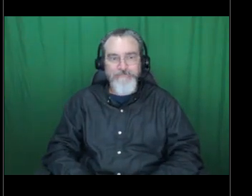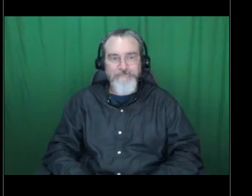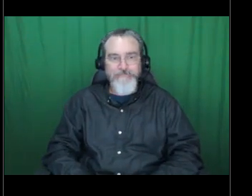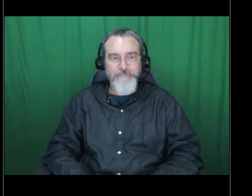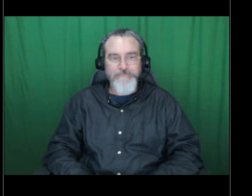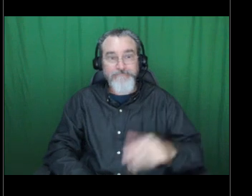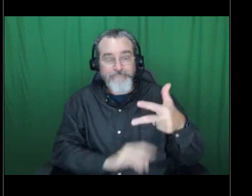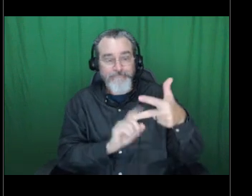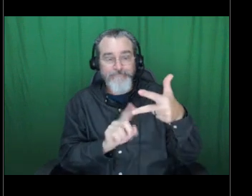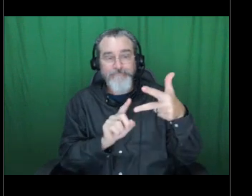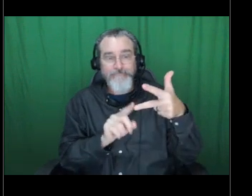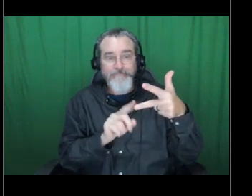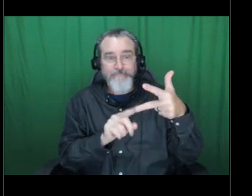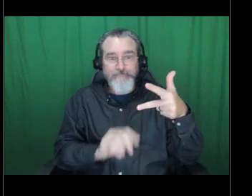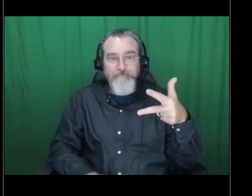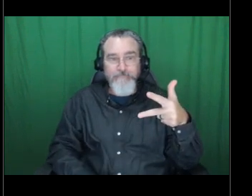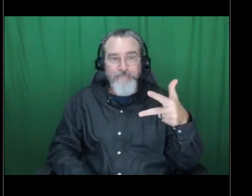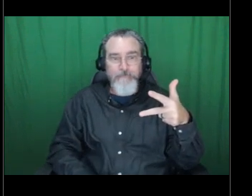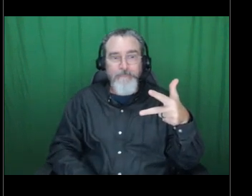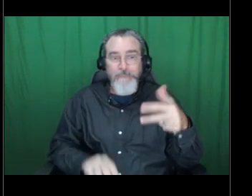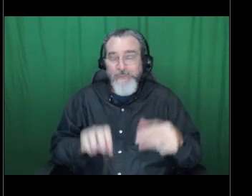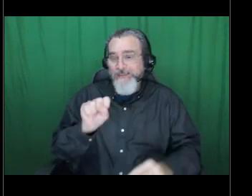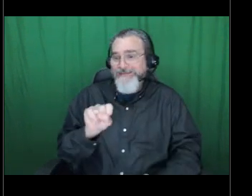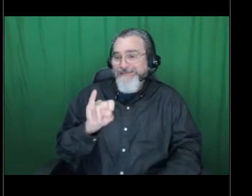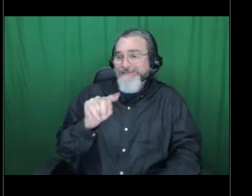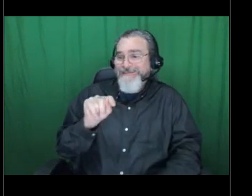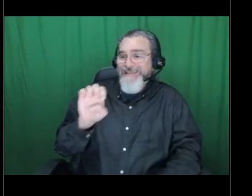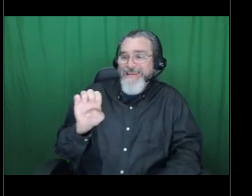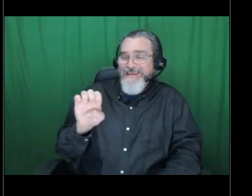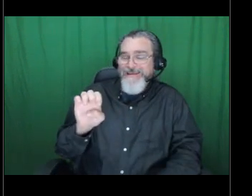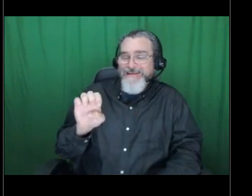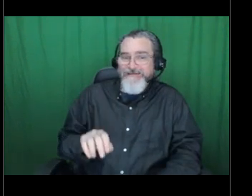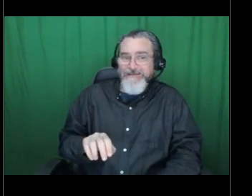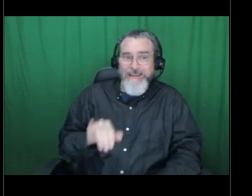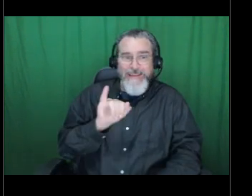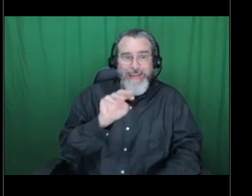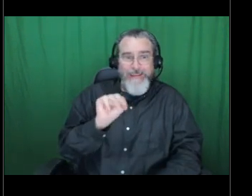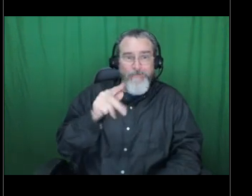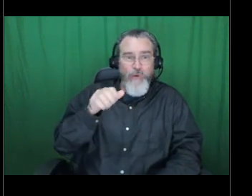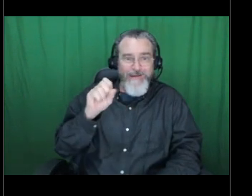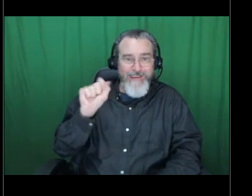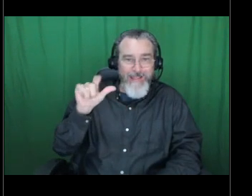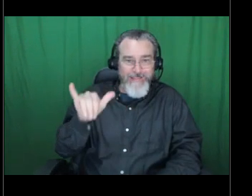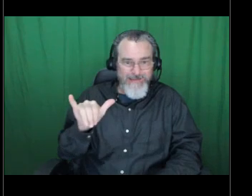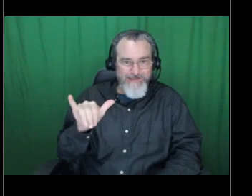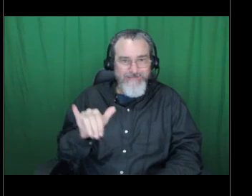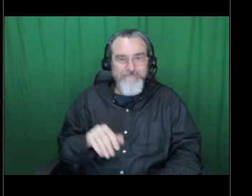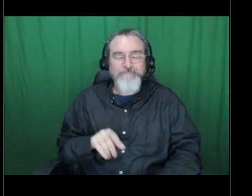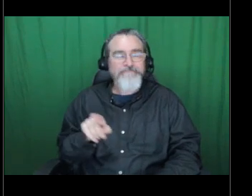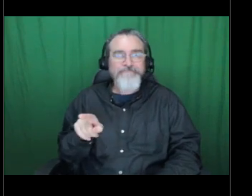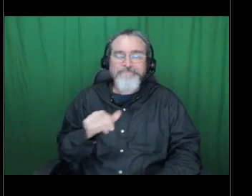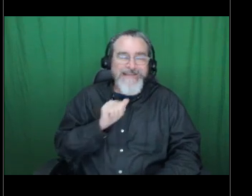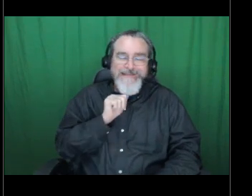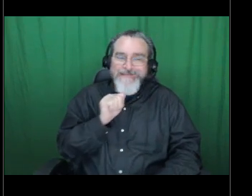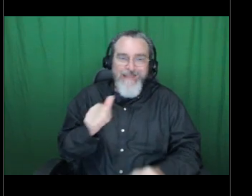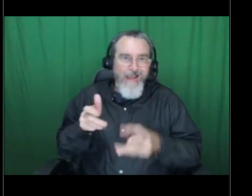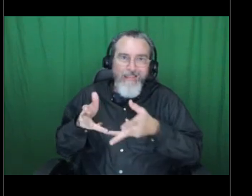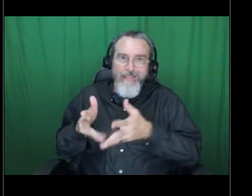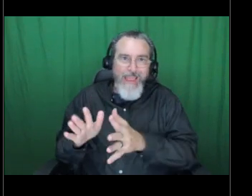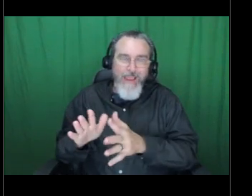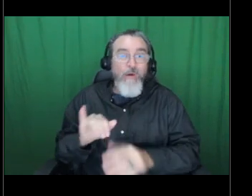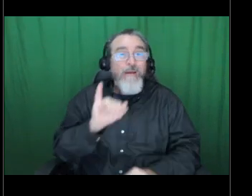Site impracticality is not allowed for buildings having one or more